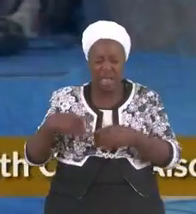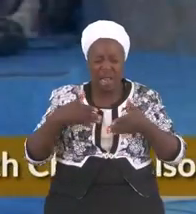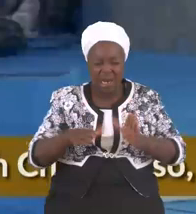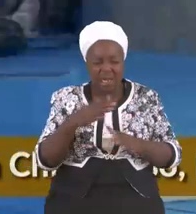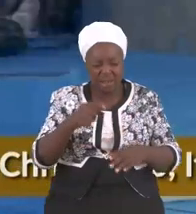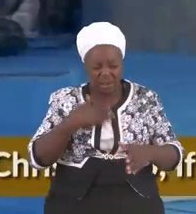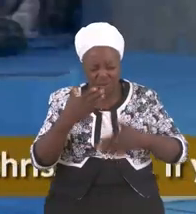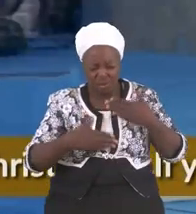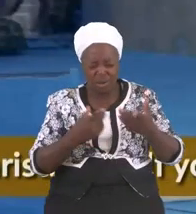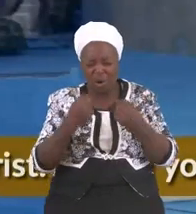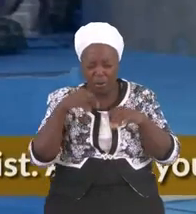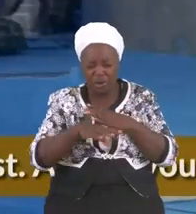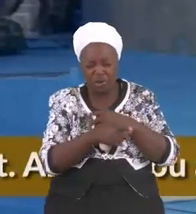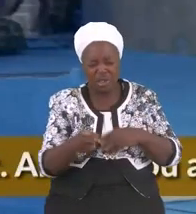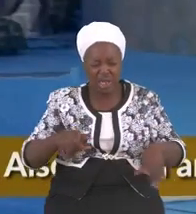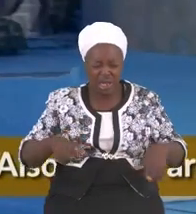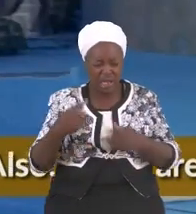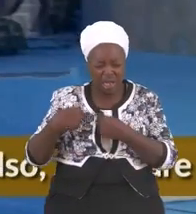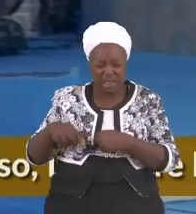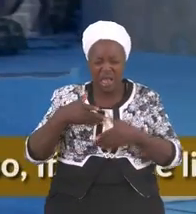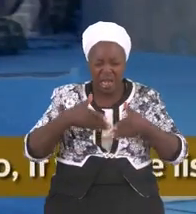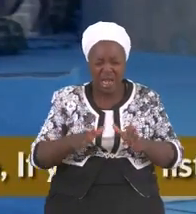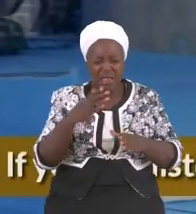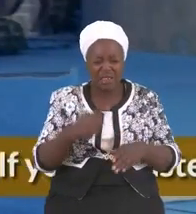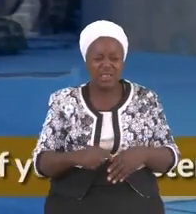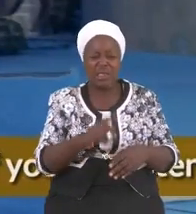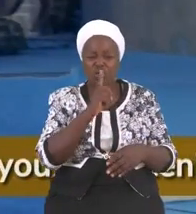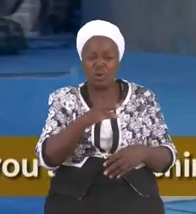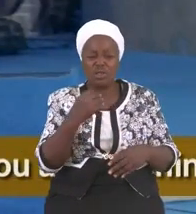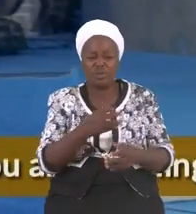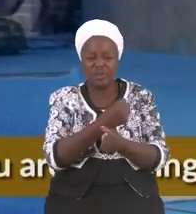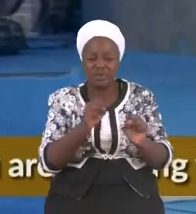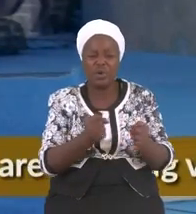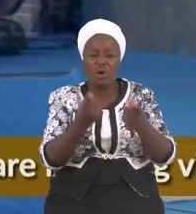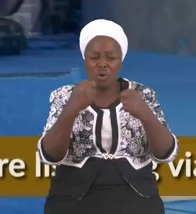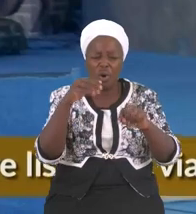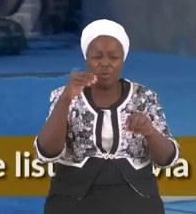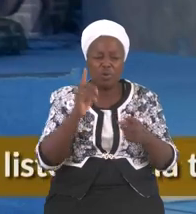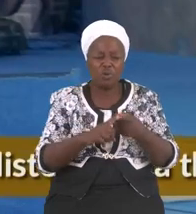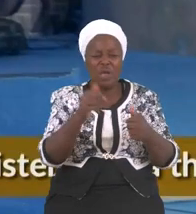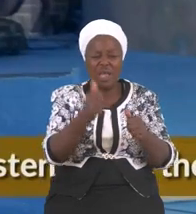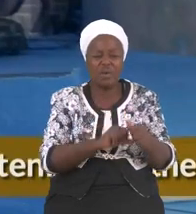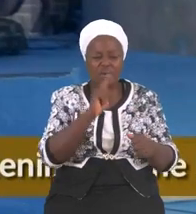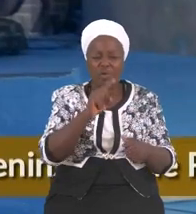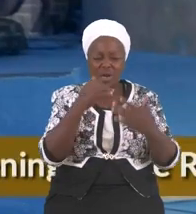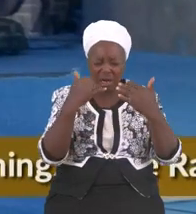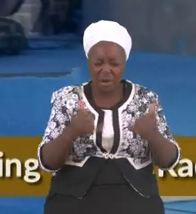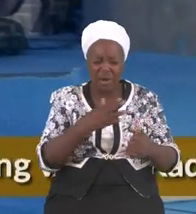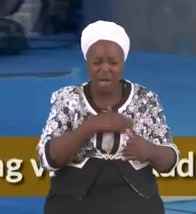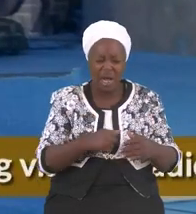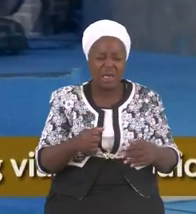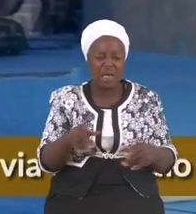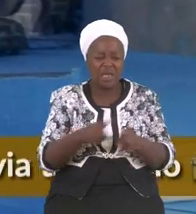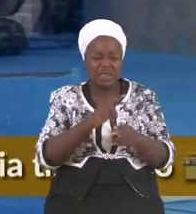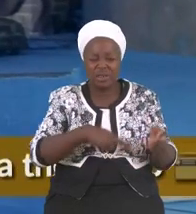into their heart. Let the assurance of salvation come to everyone now as they turn away from their